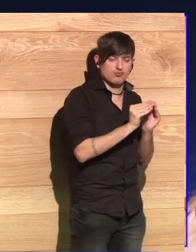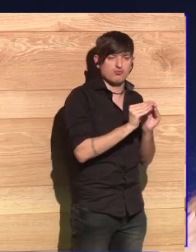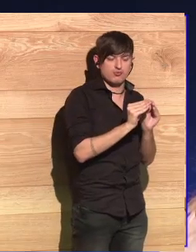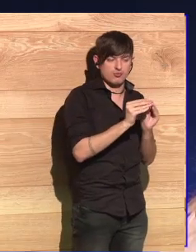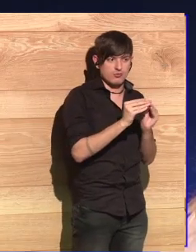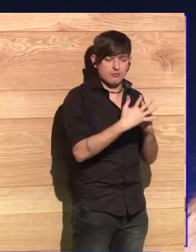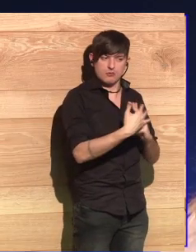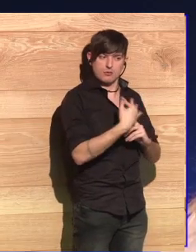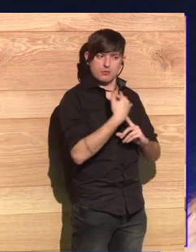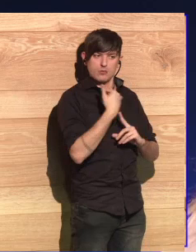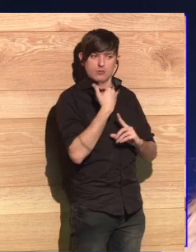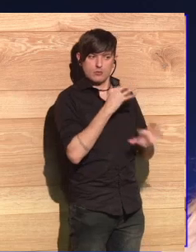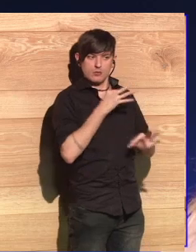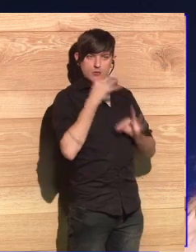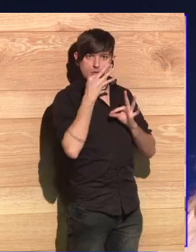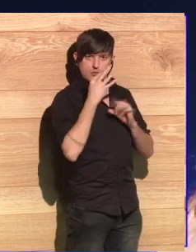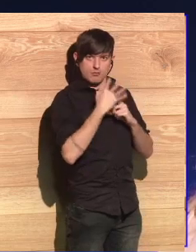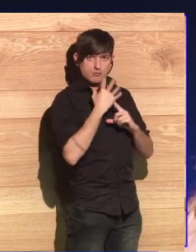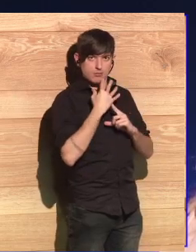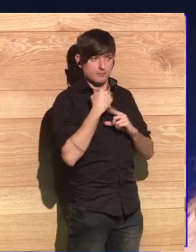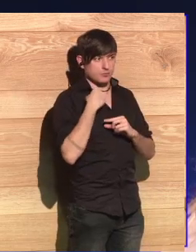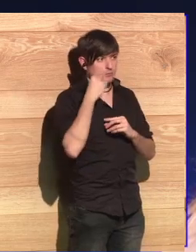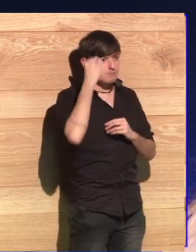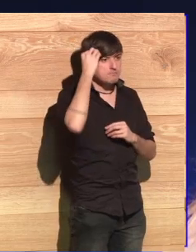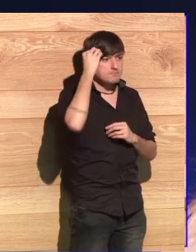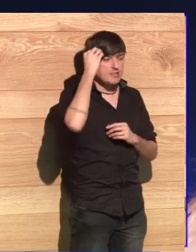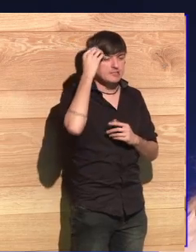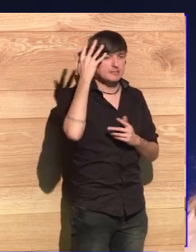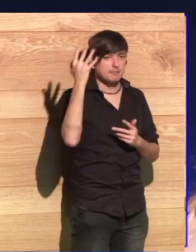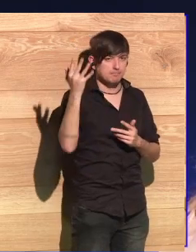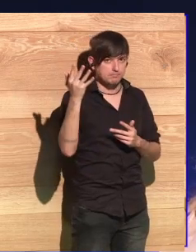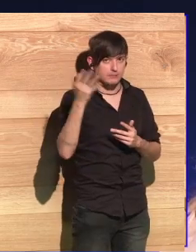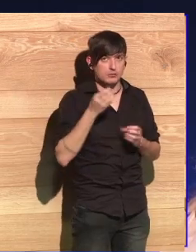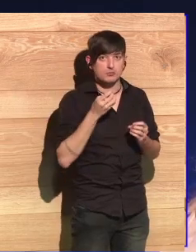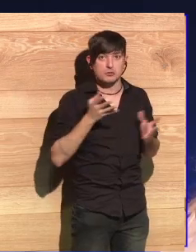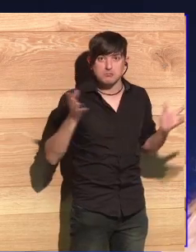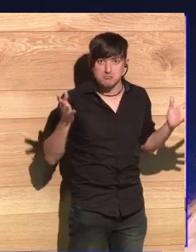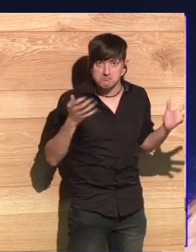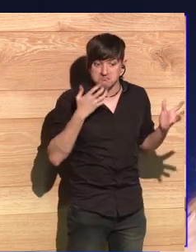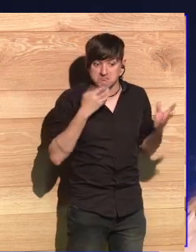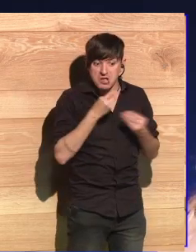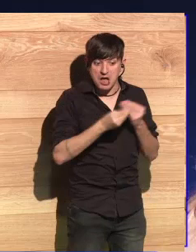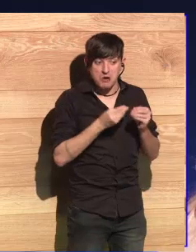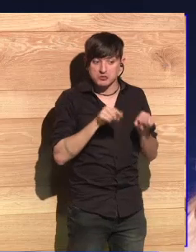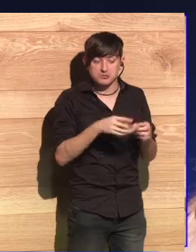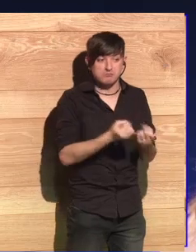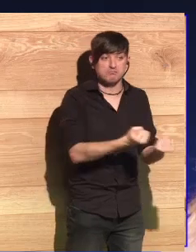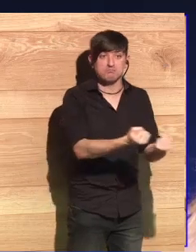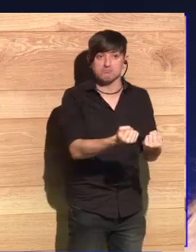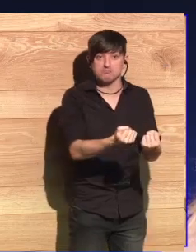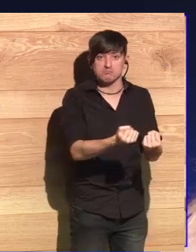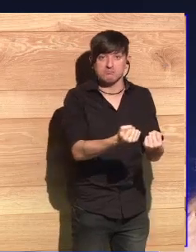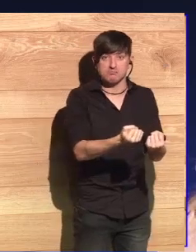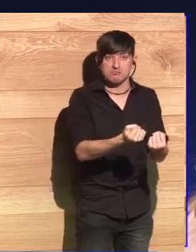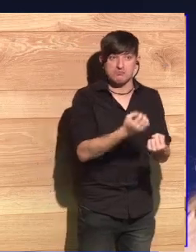I said, well, if I'm going to do this, I may as well take notes while I'm going and see if I can't turn it into something like Jack Kerouac